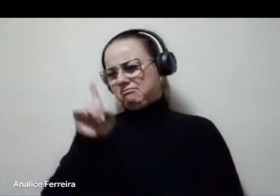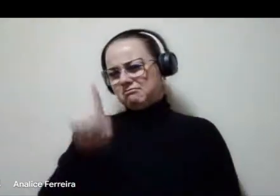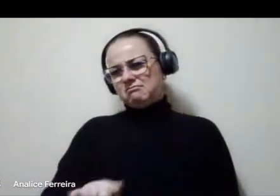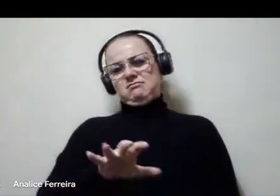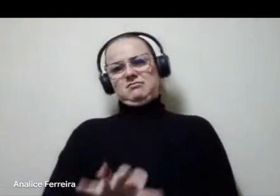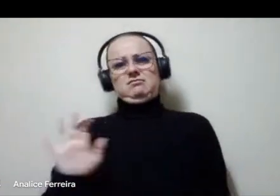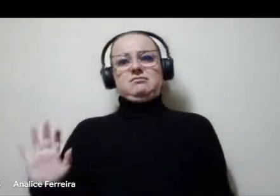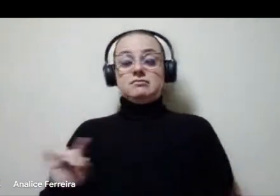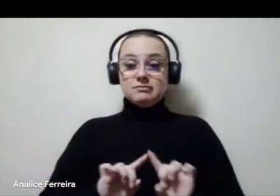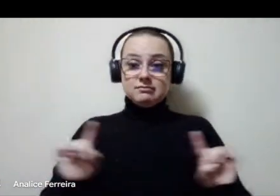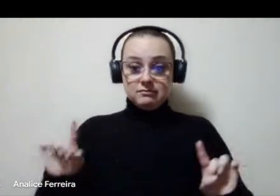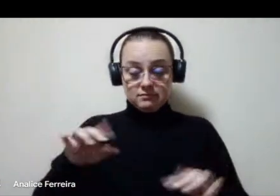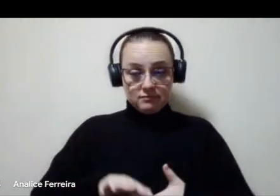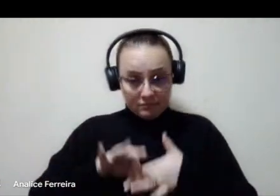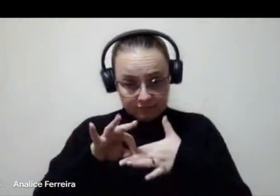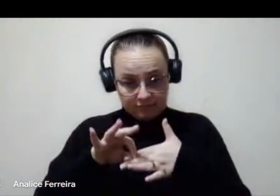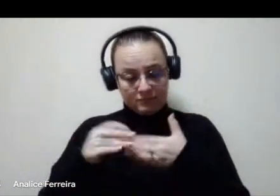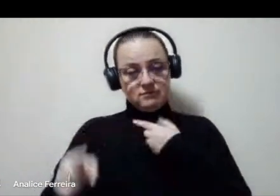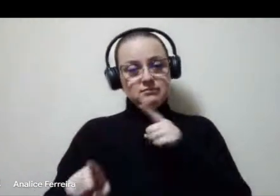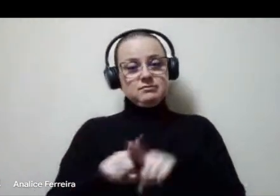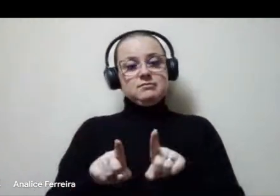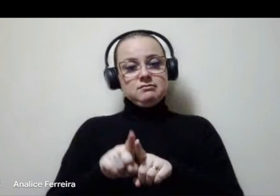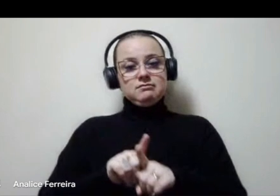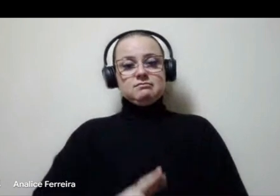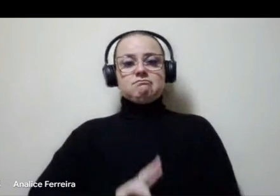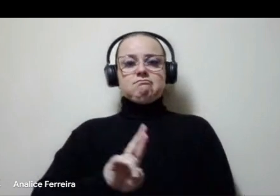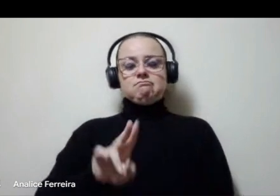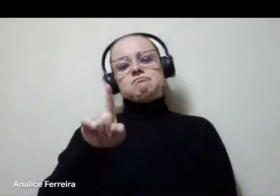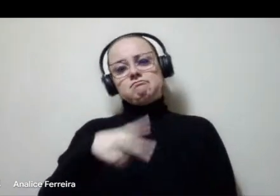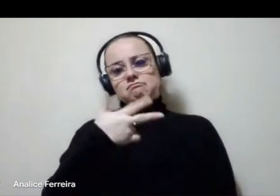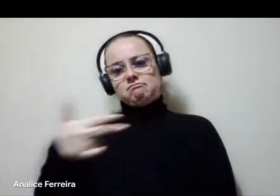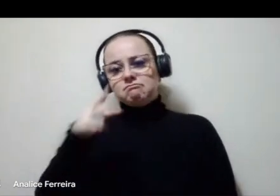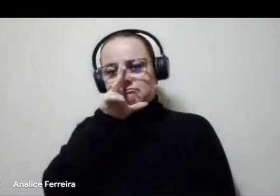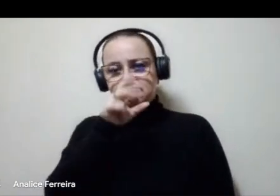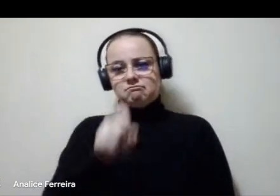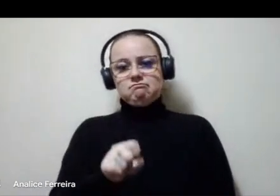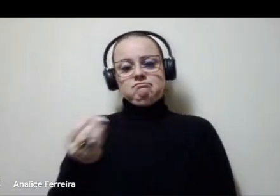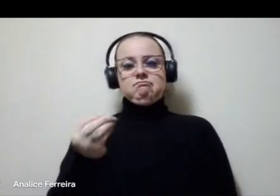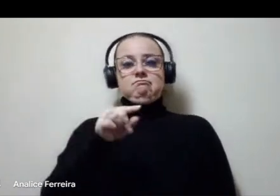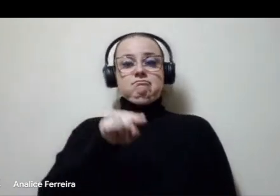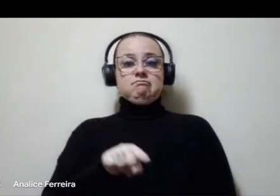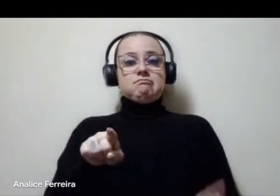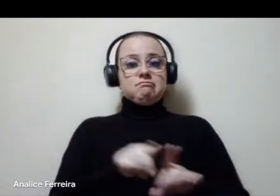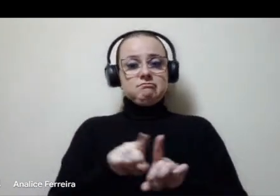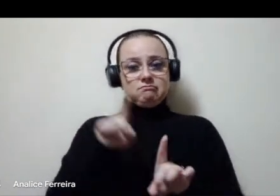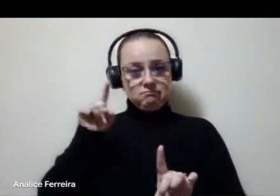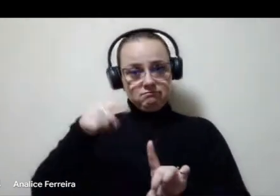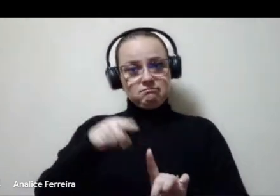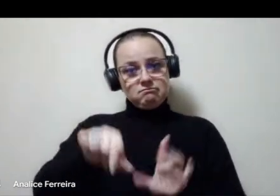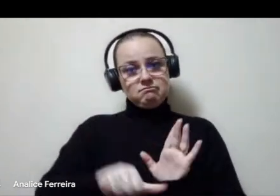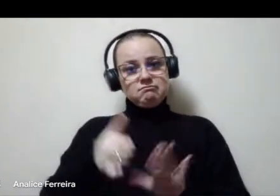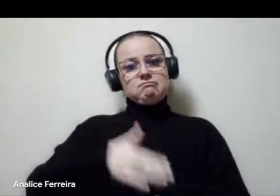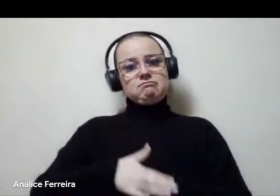But with the leadership and with the representations, it was something very strong that we put this. And the intention was, in this first moment, to talk